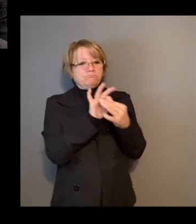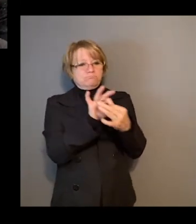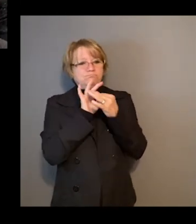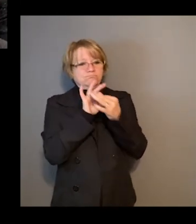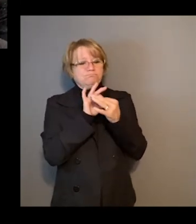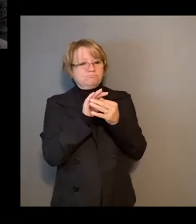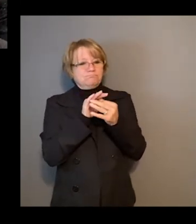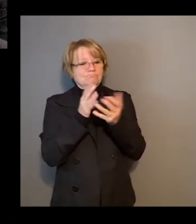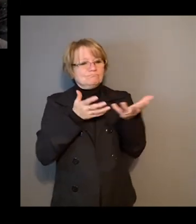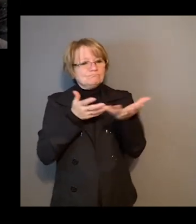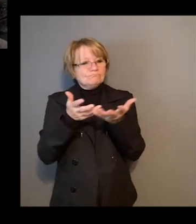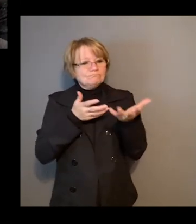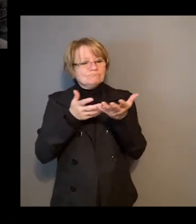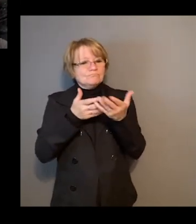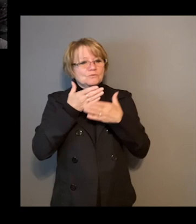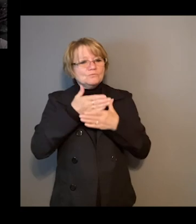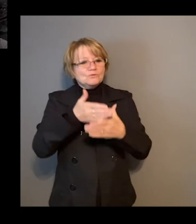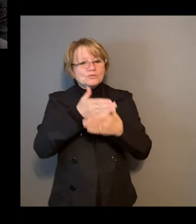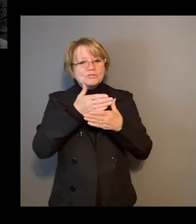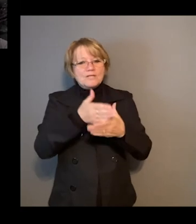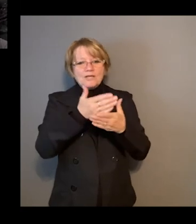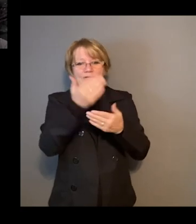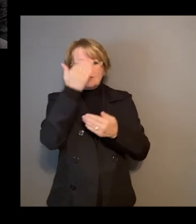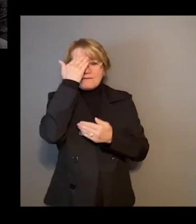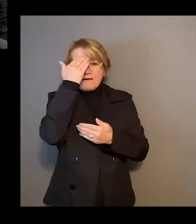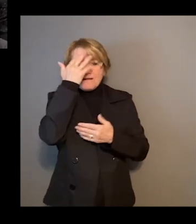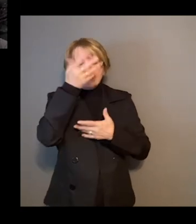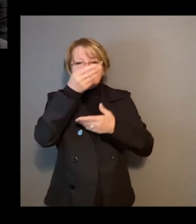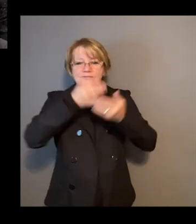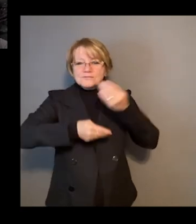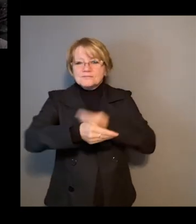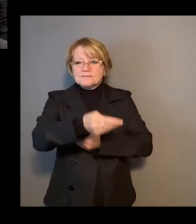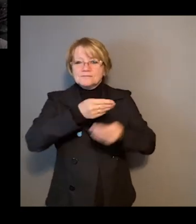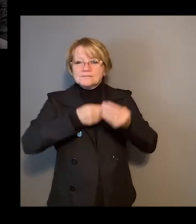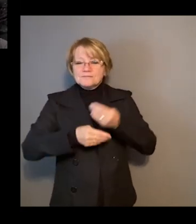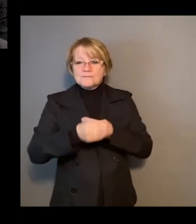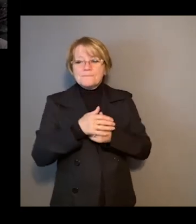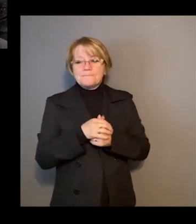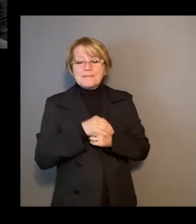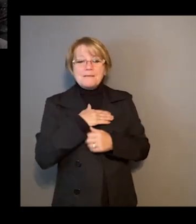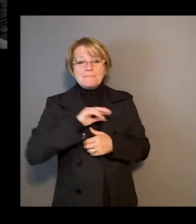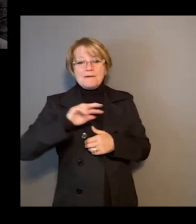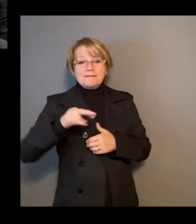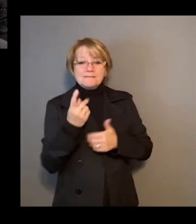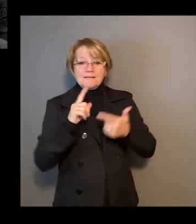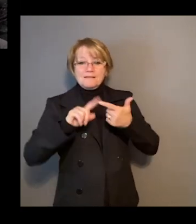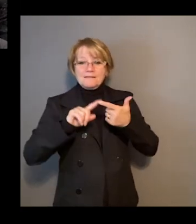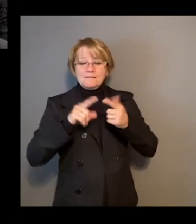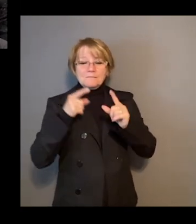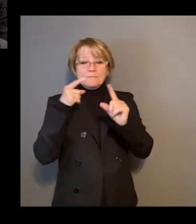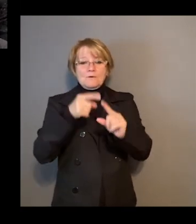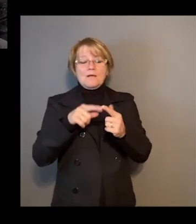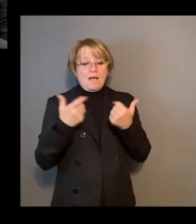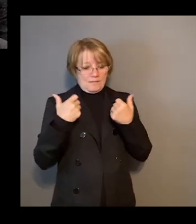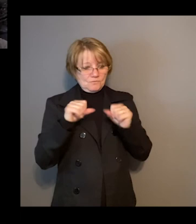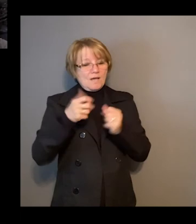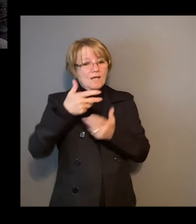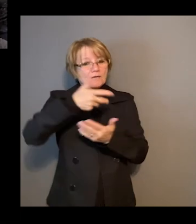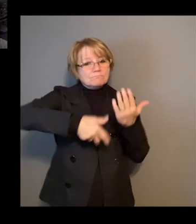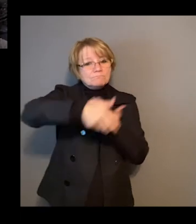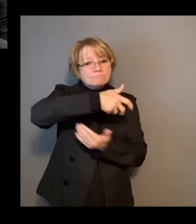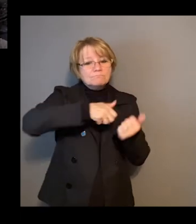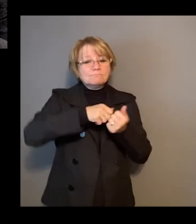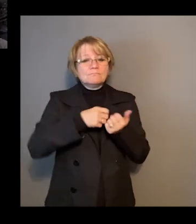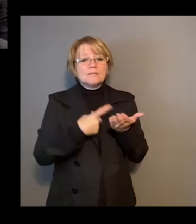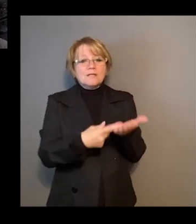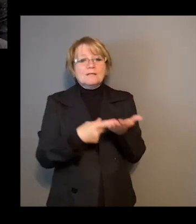and learning and socializing, which is my second point. I do try to socialize and have conversations. That's probably why I